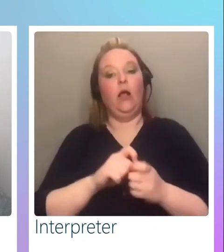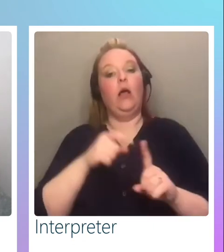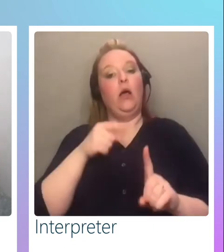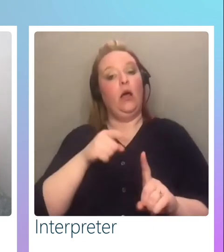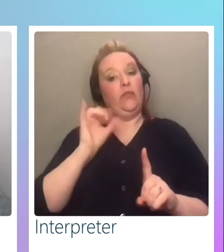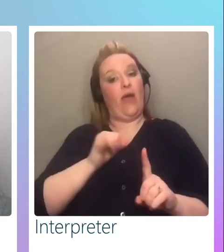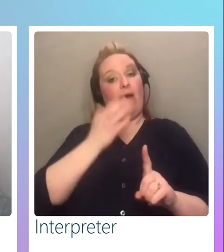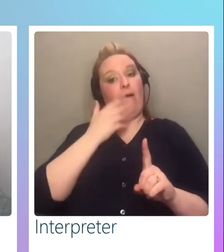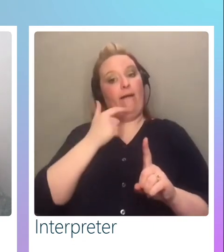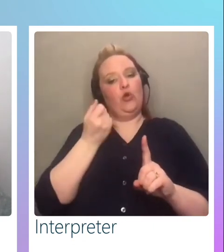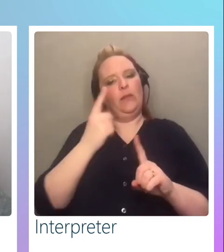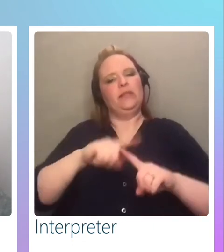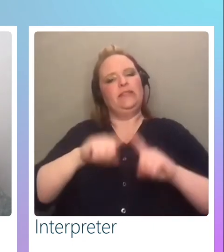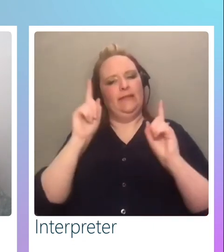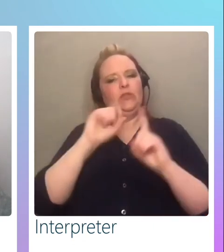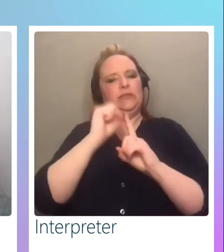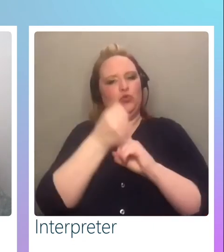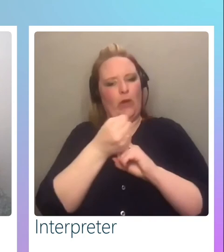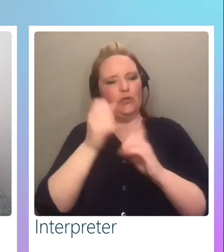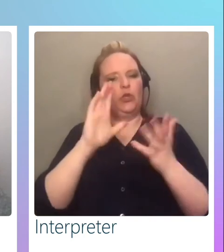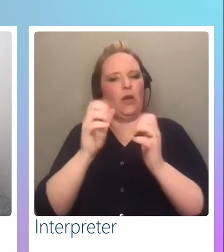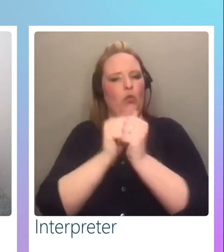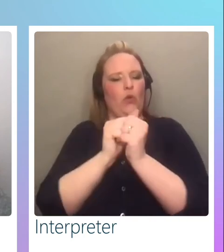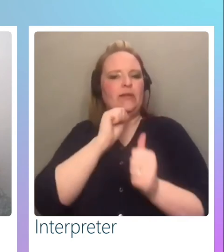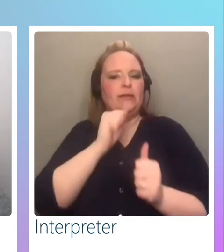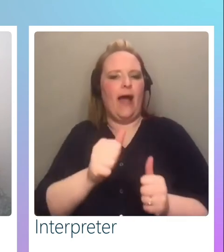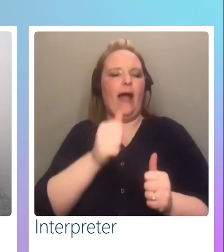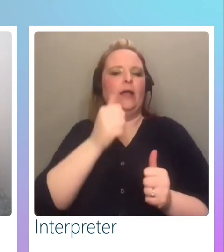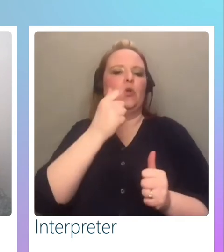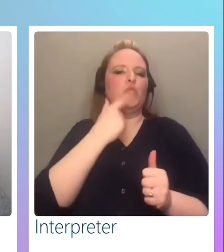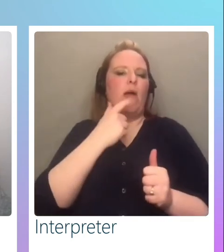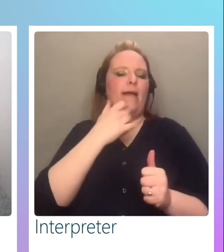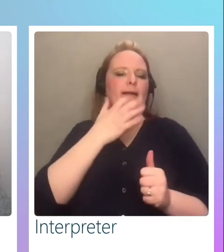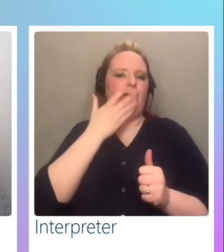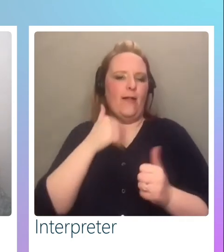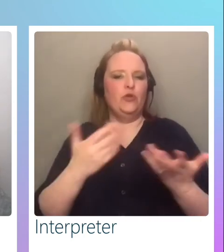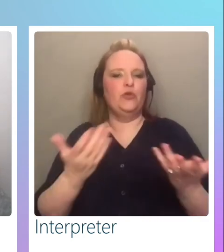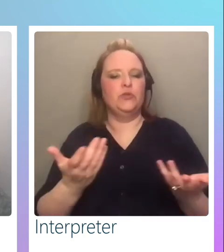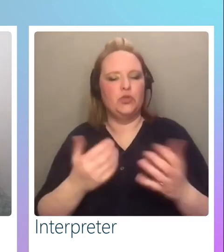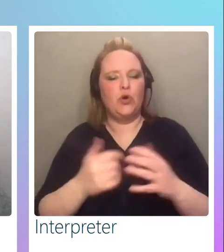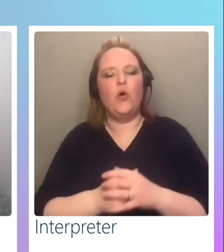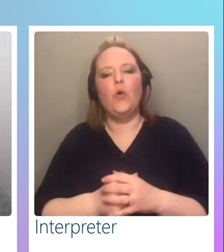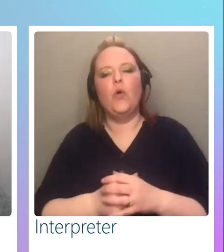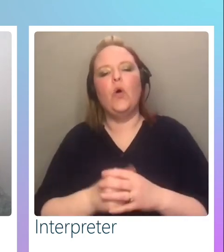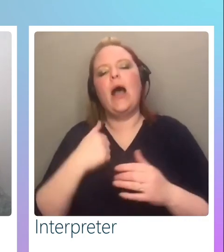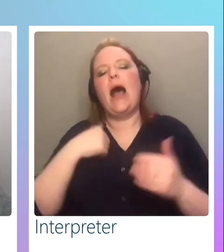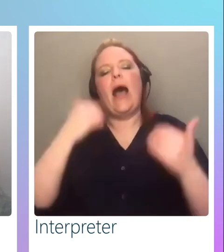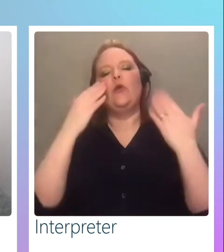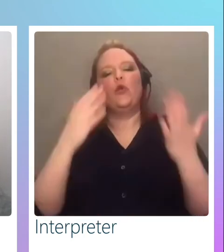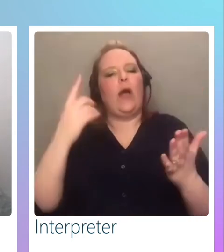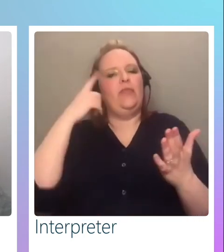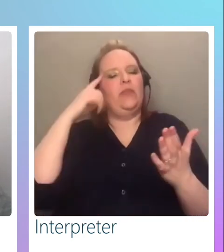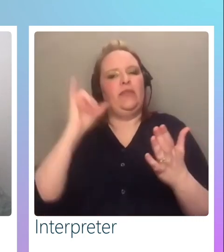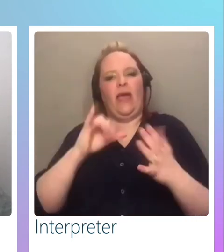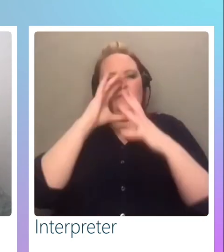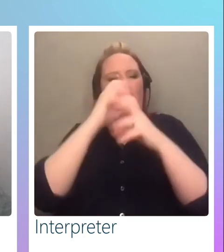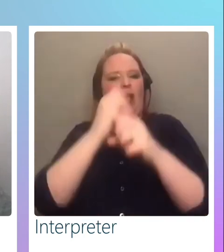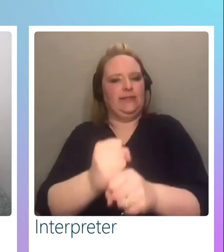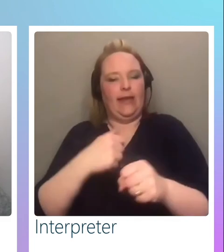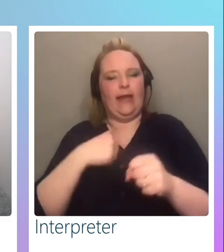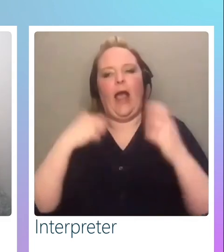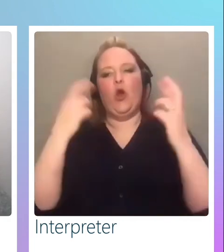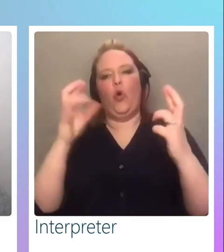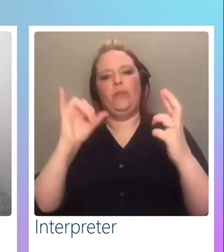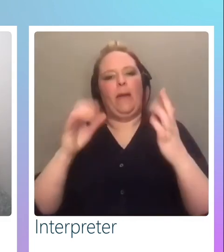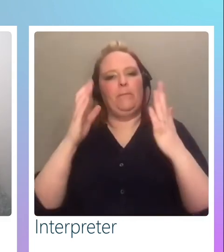is a slightly different situation than non-red colors. So I don't know, I think that's fascinating. Hopefully the person